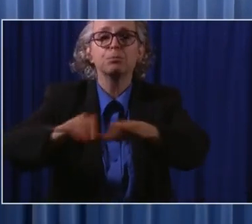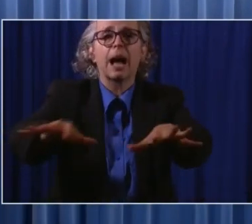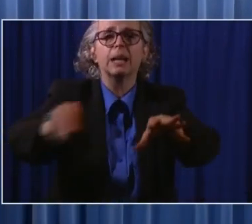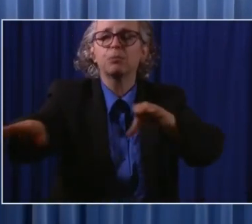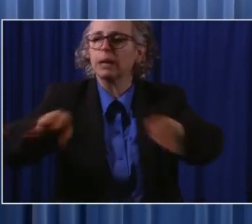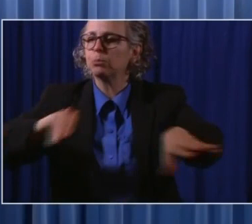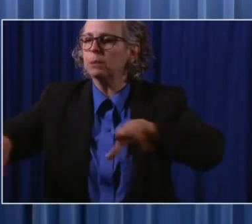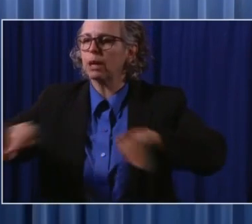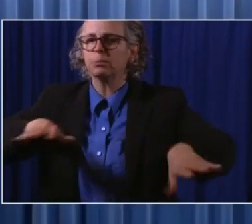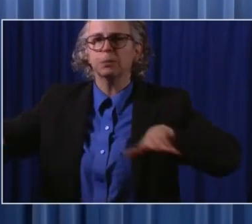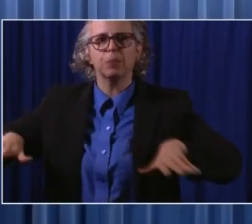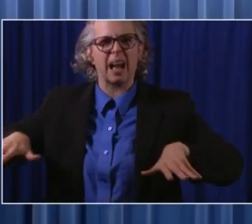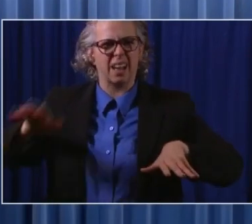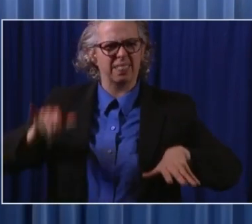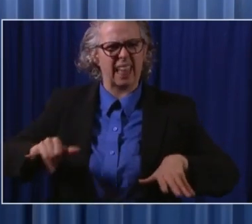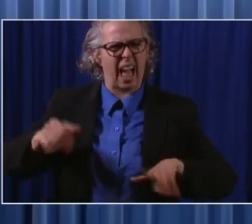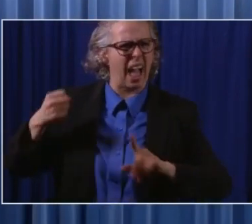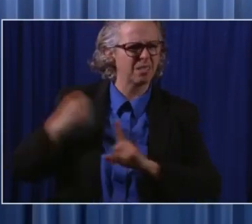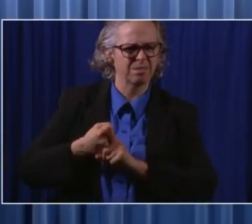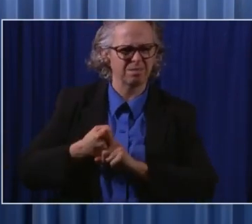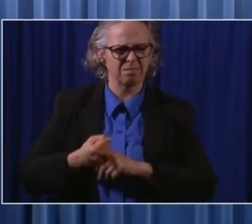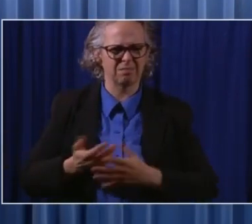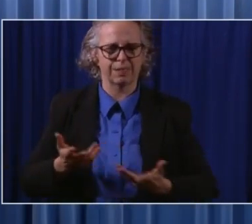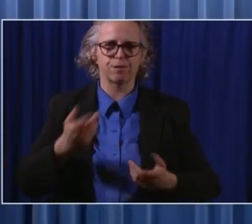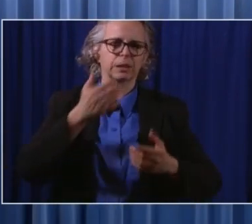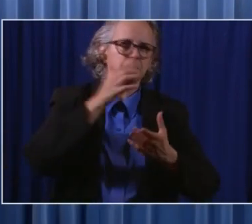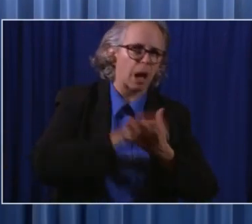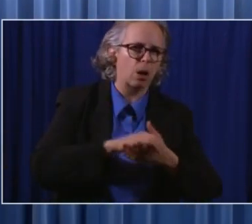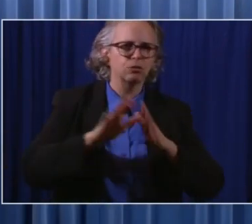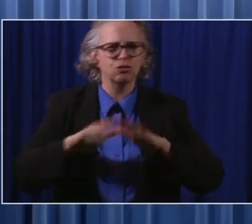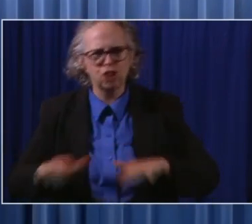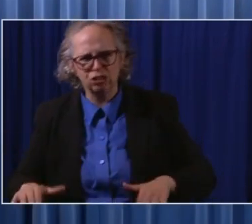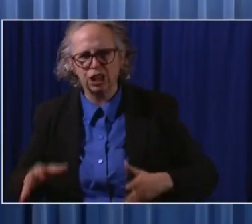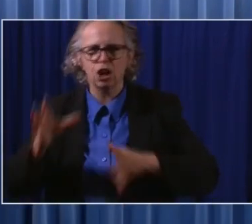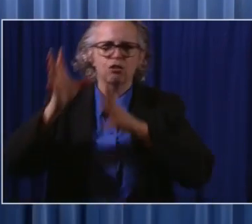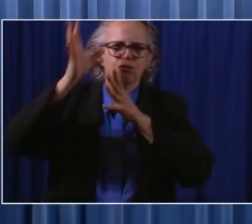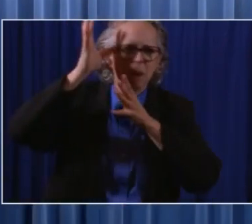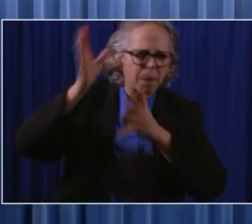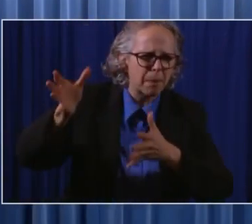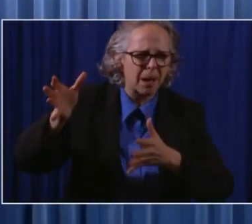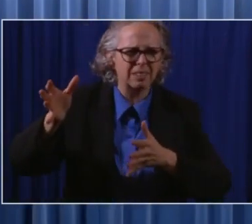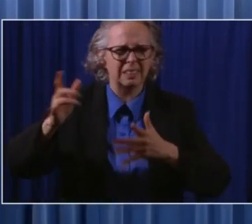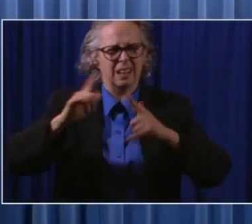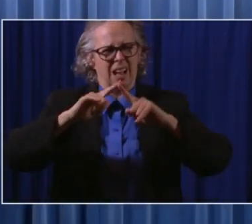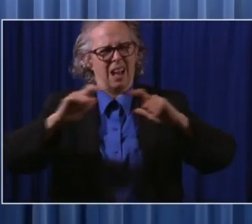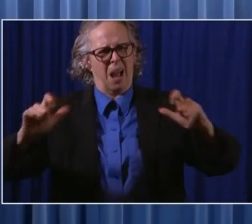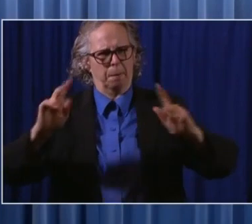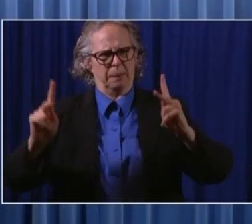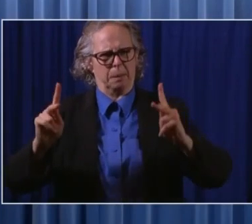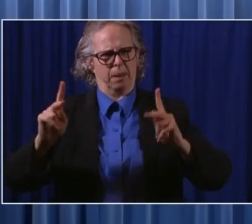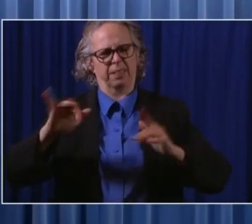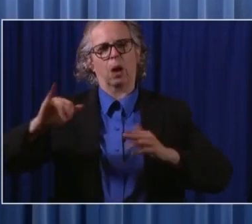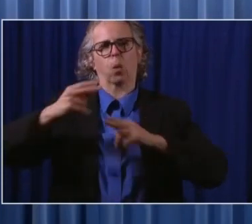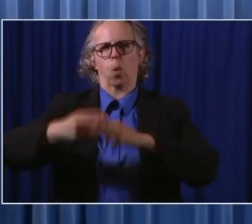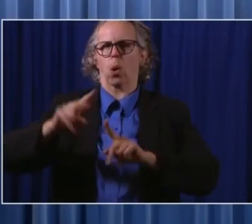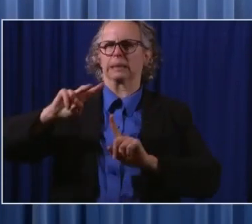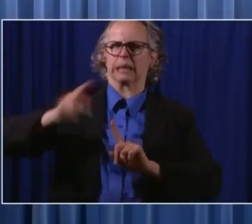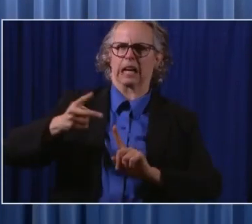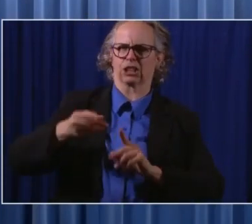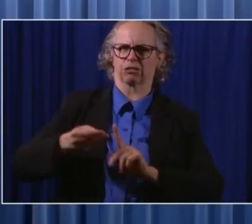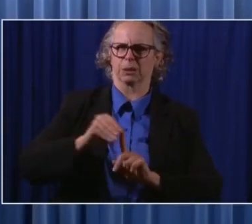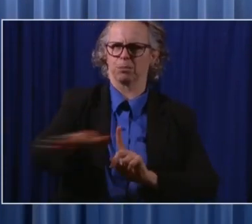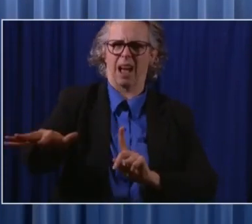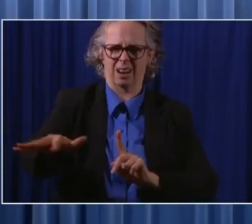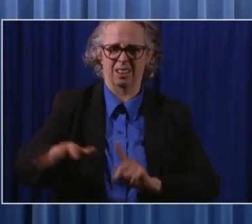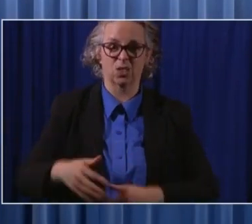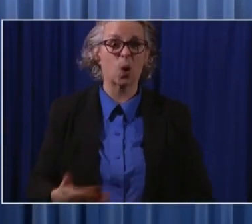it can be a grandparent, a child, colleague, neighbor, or even a total stranger. Then those people also tested positive